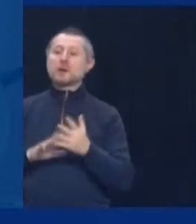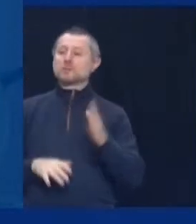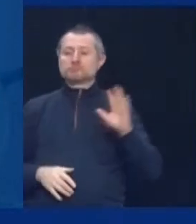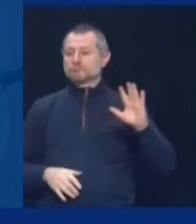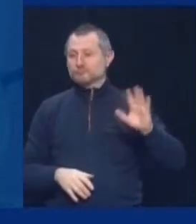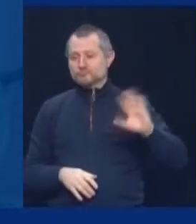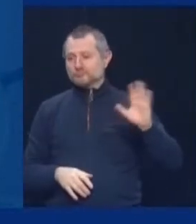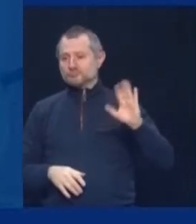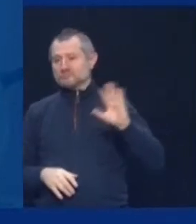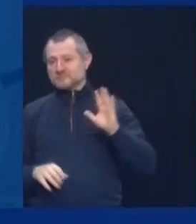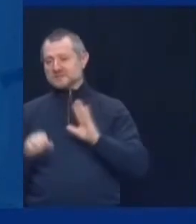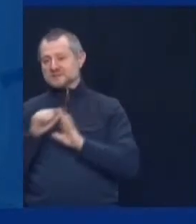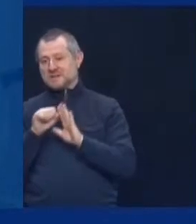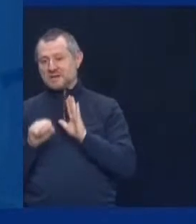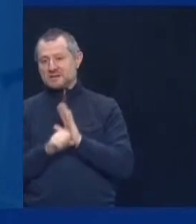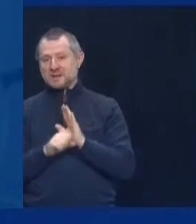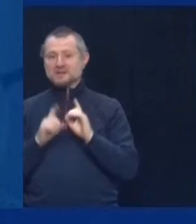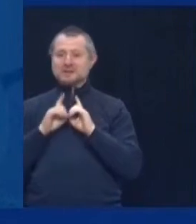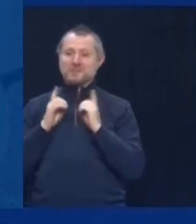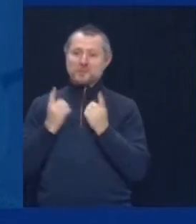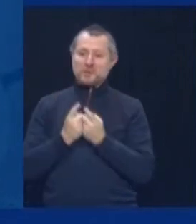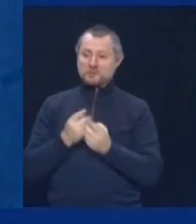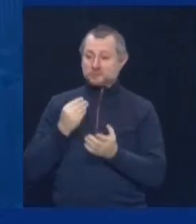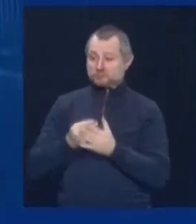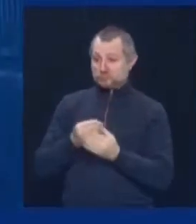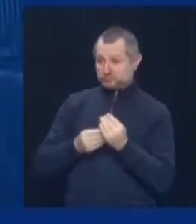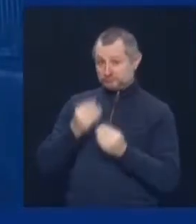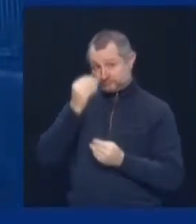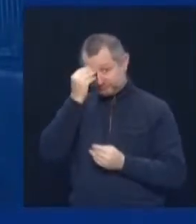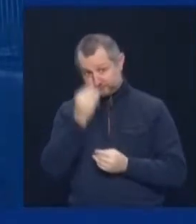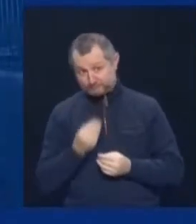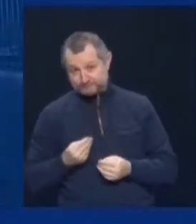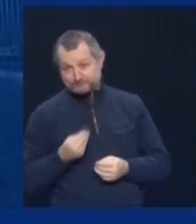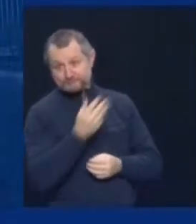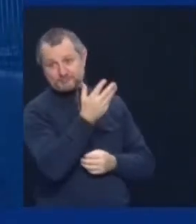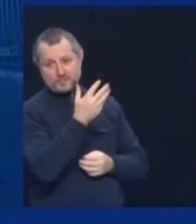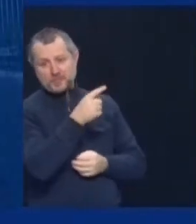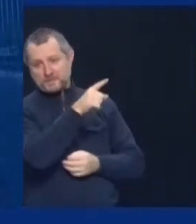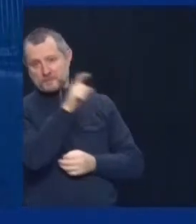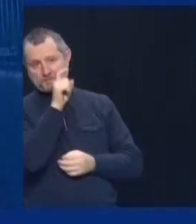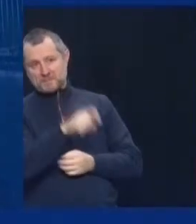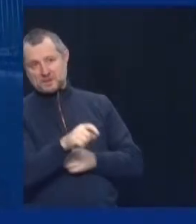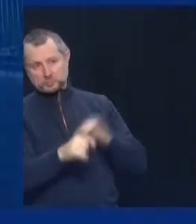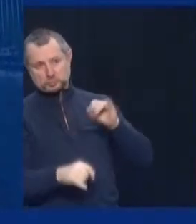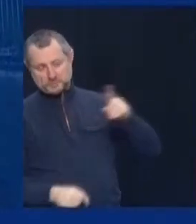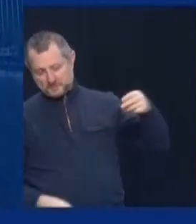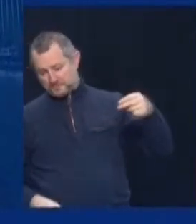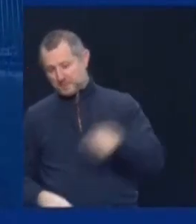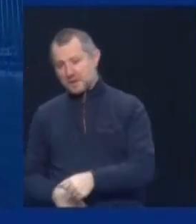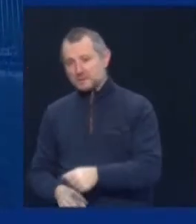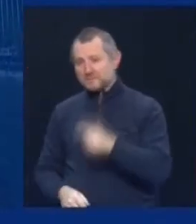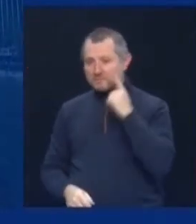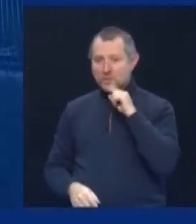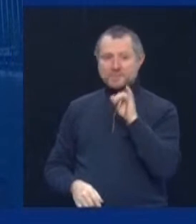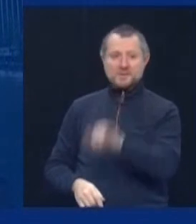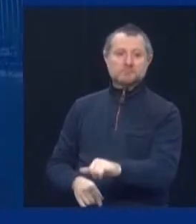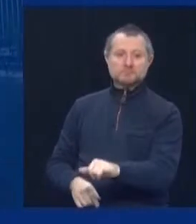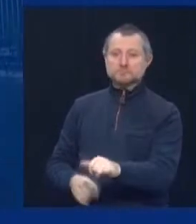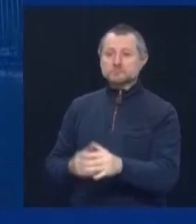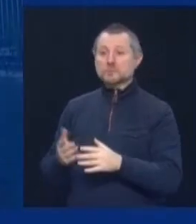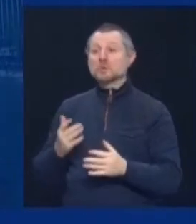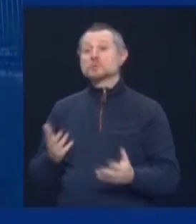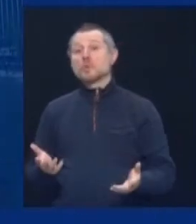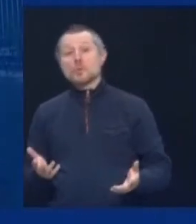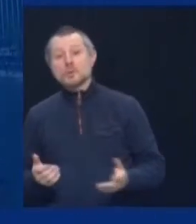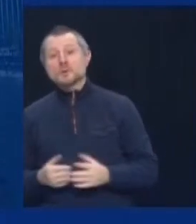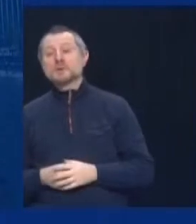State Department of Financial Services saying the insurers have to pay that cost themselves. So There's